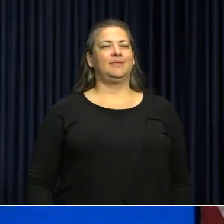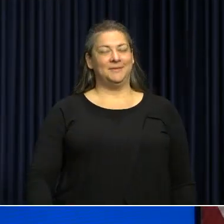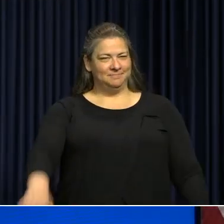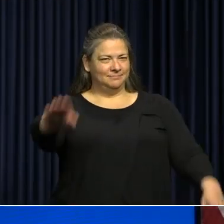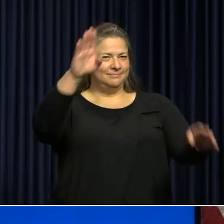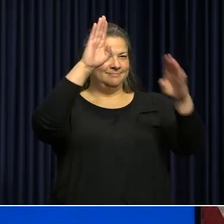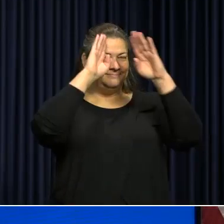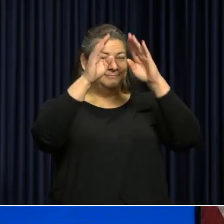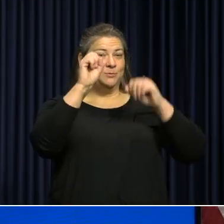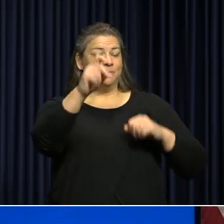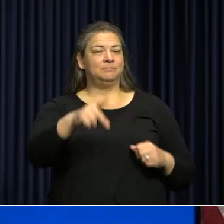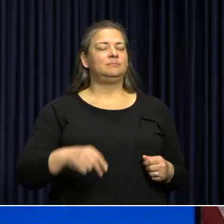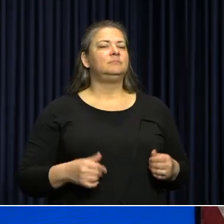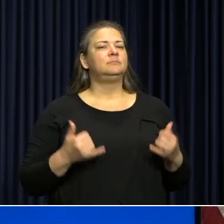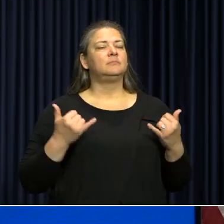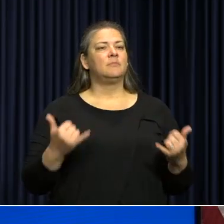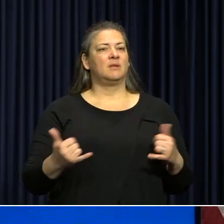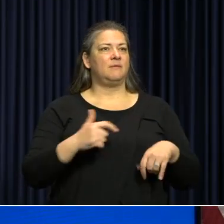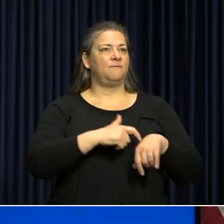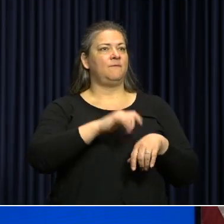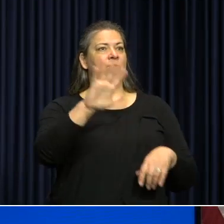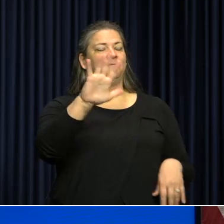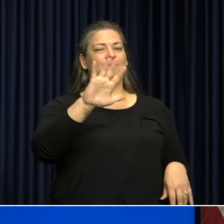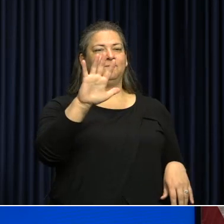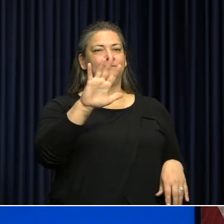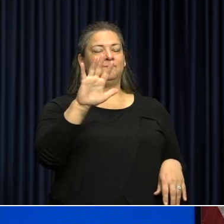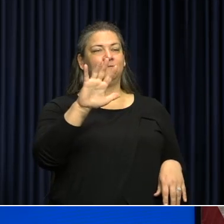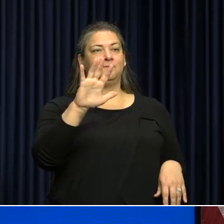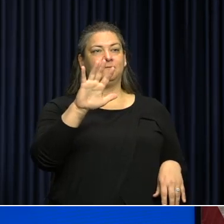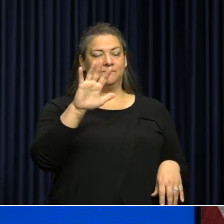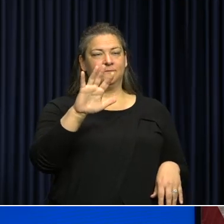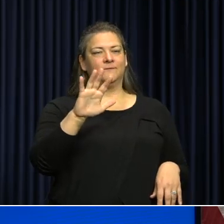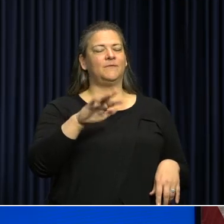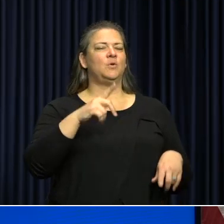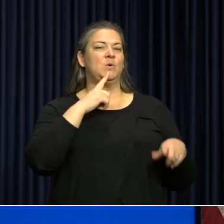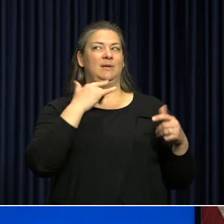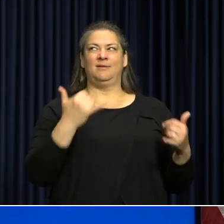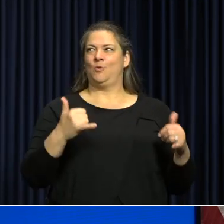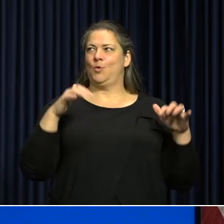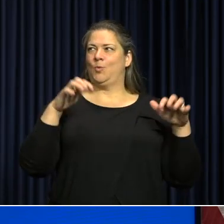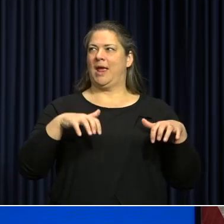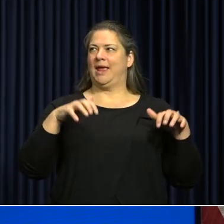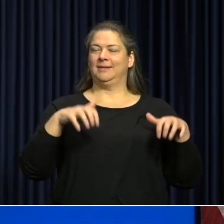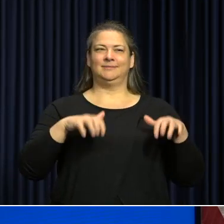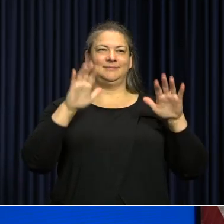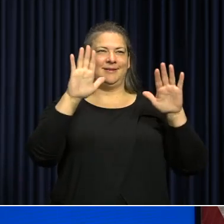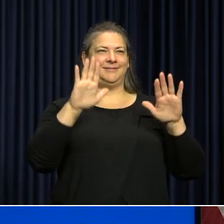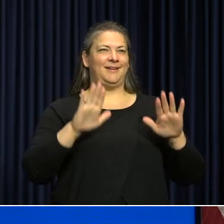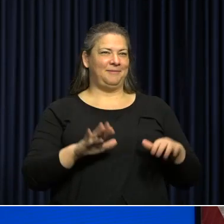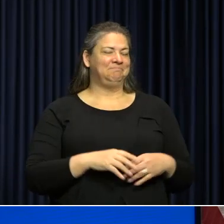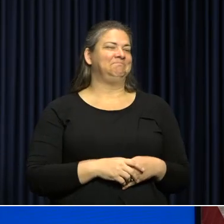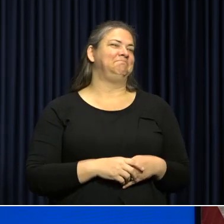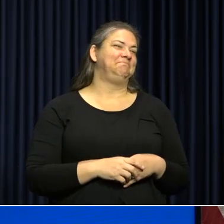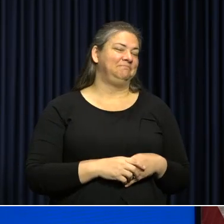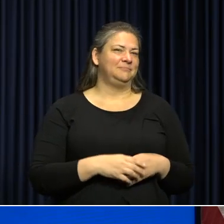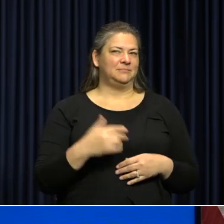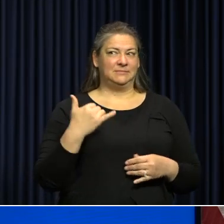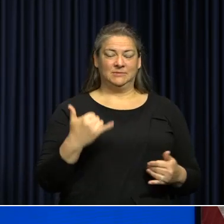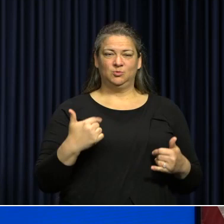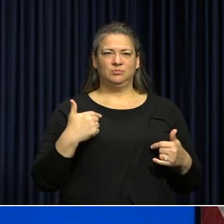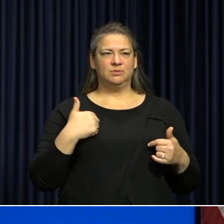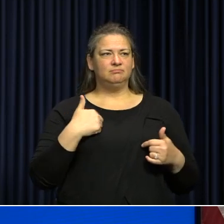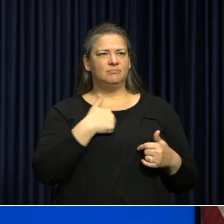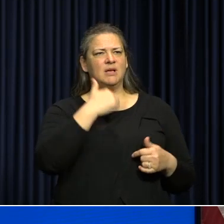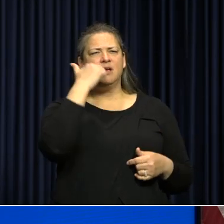All right. It is 5 o'clock on a rainy Sunday. This is the time we come together